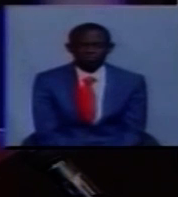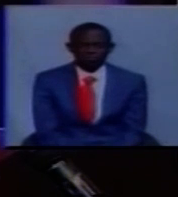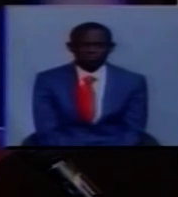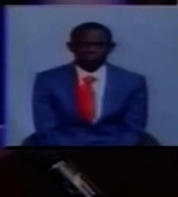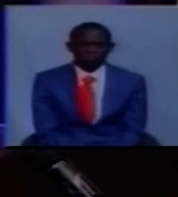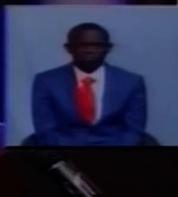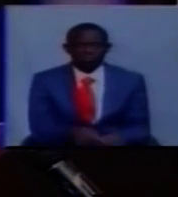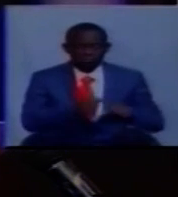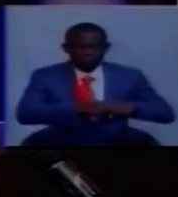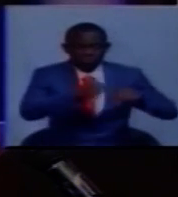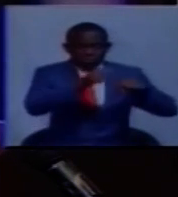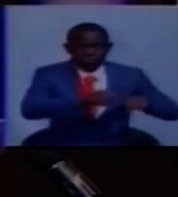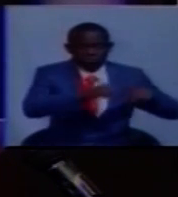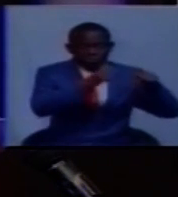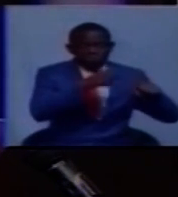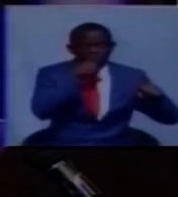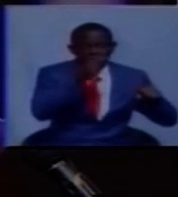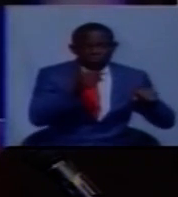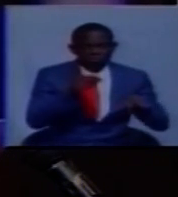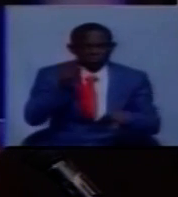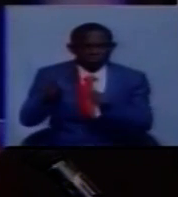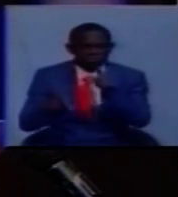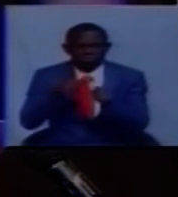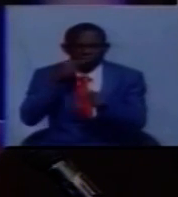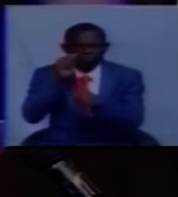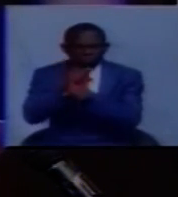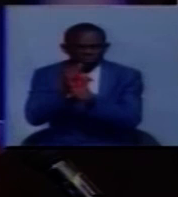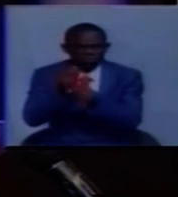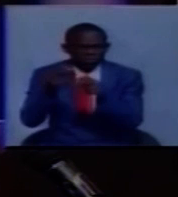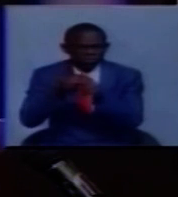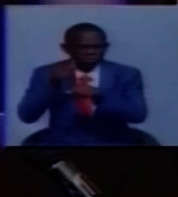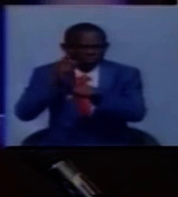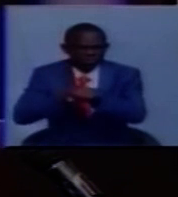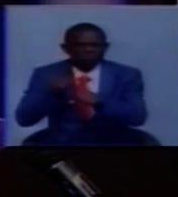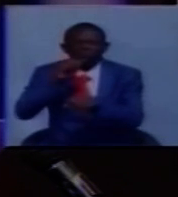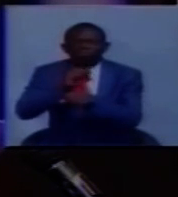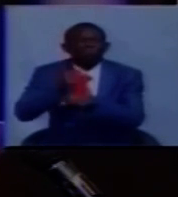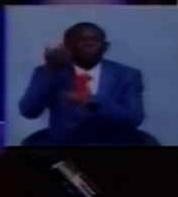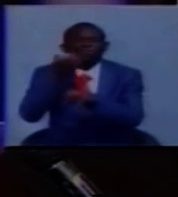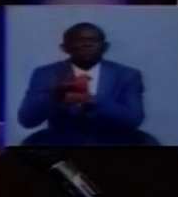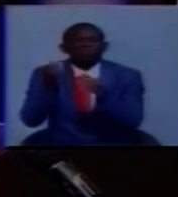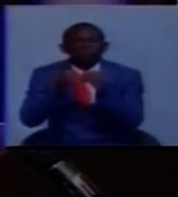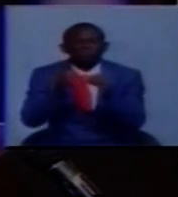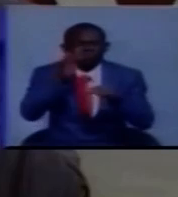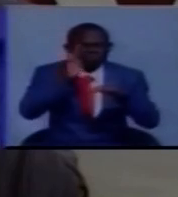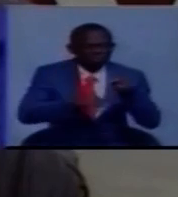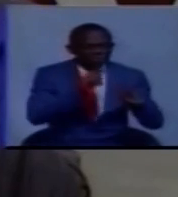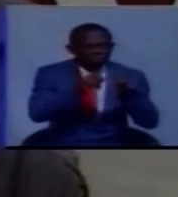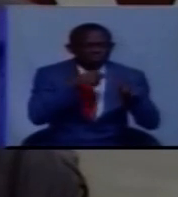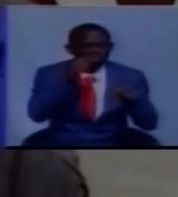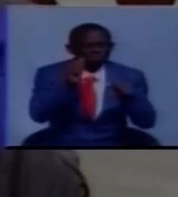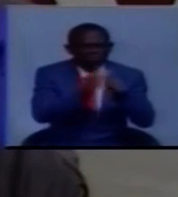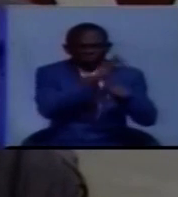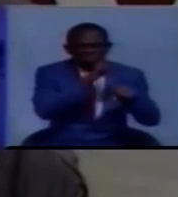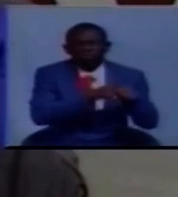on contracts work harder, they have more commitment than the people that are pensionable. It is not true.